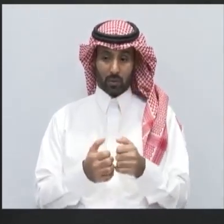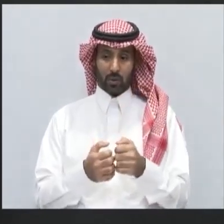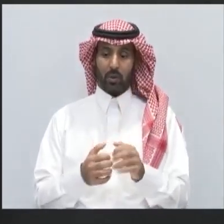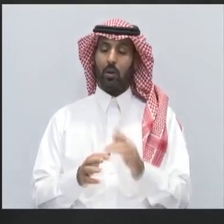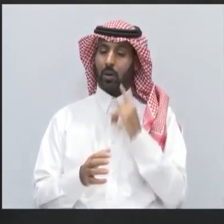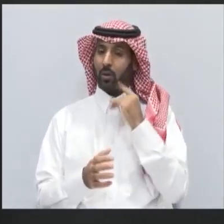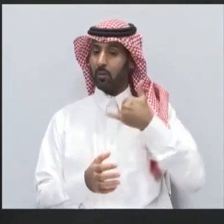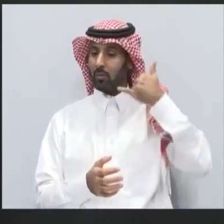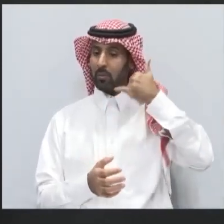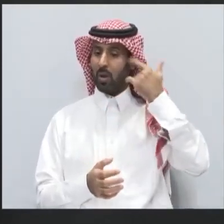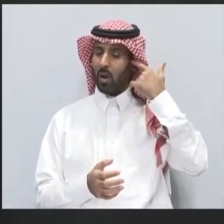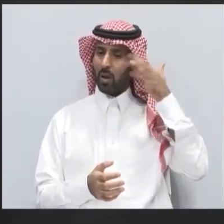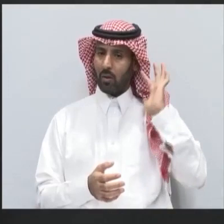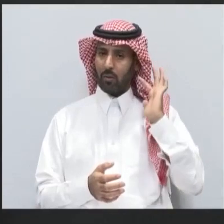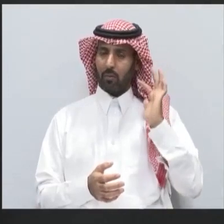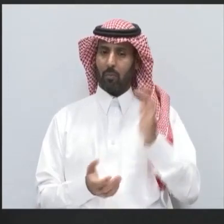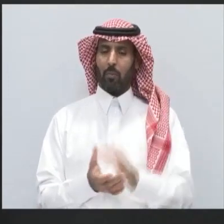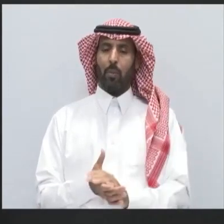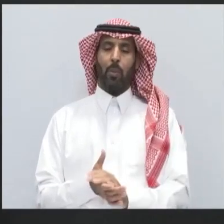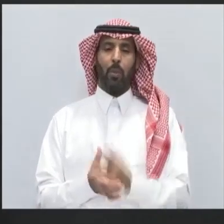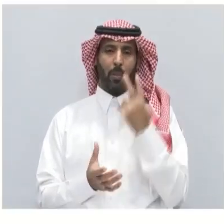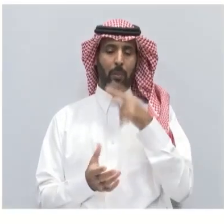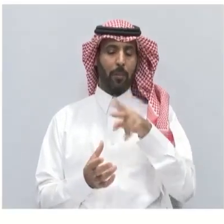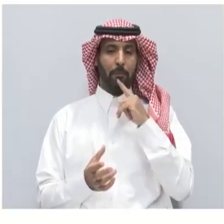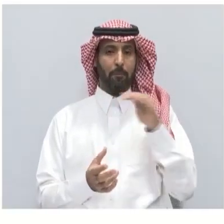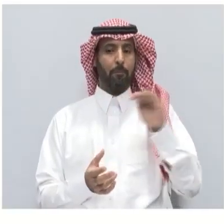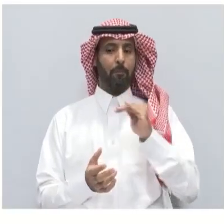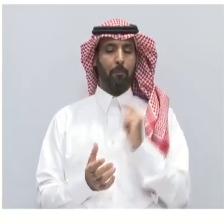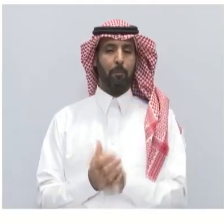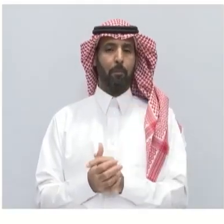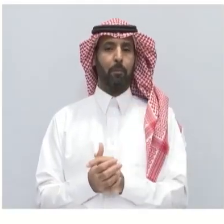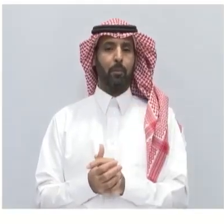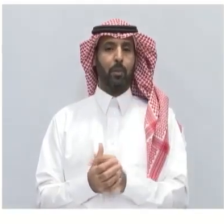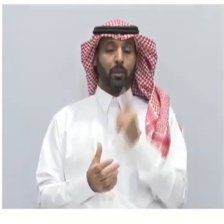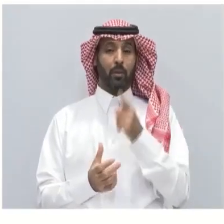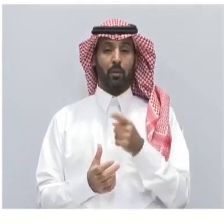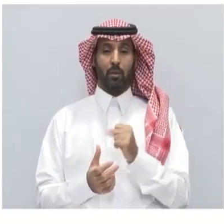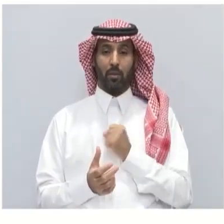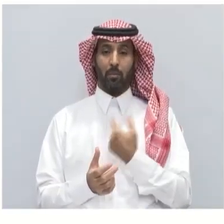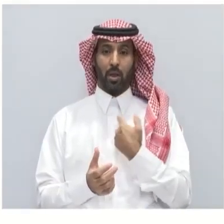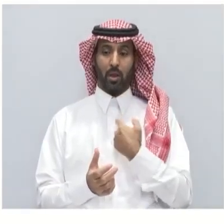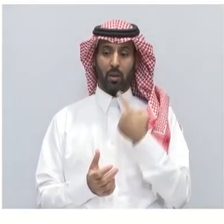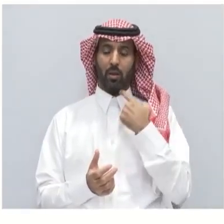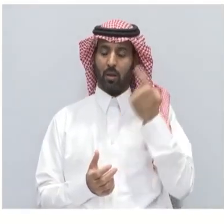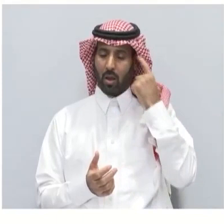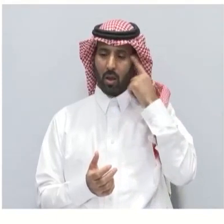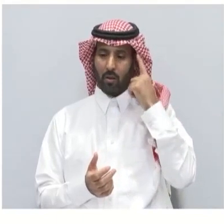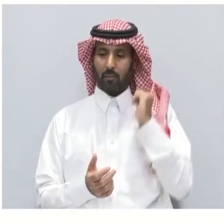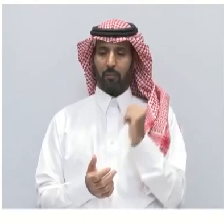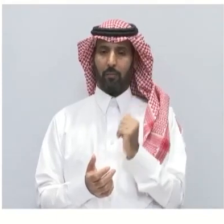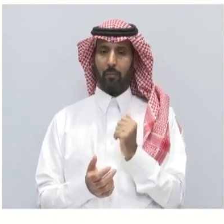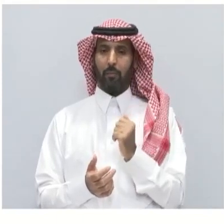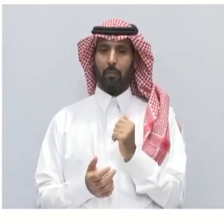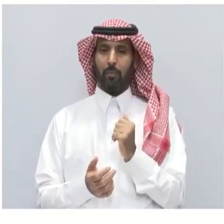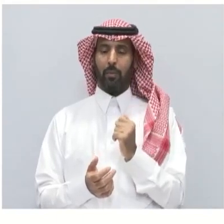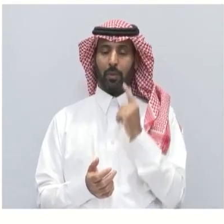prefer calling. So let's just check the answers together here. Of course, this is my own opinion, my own